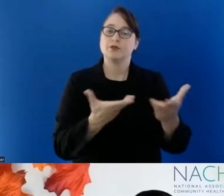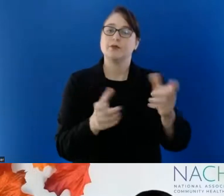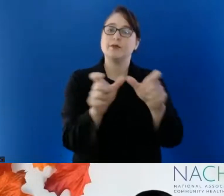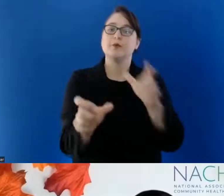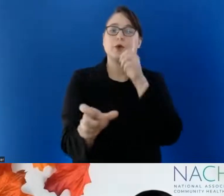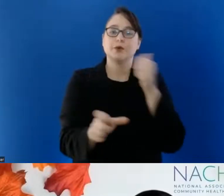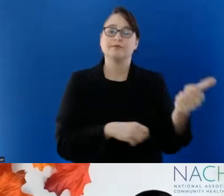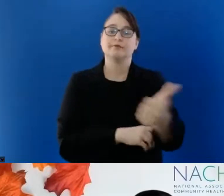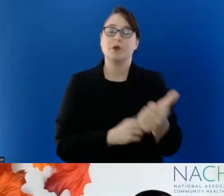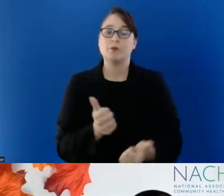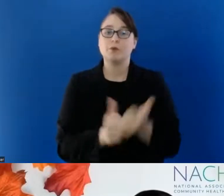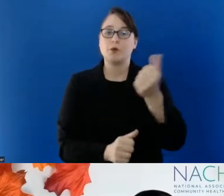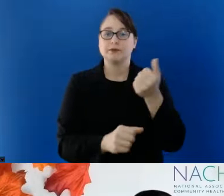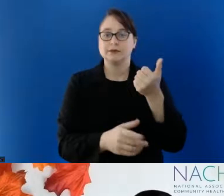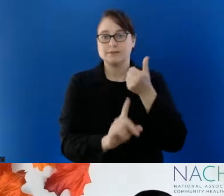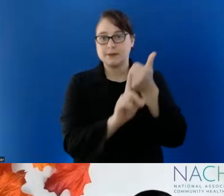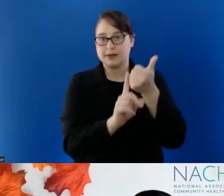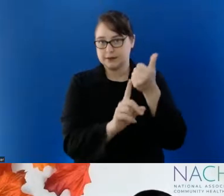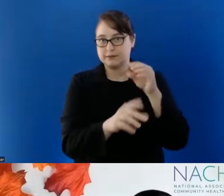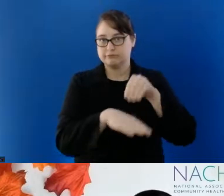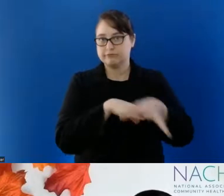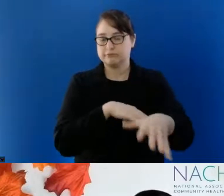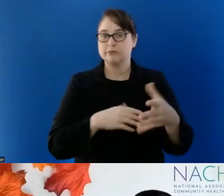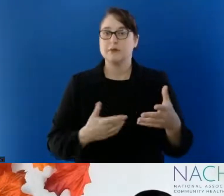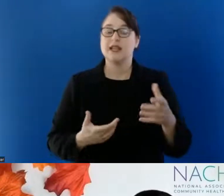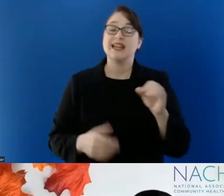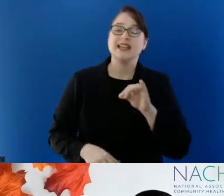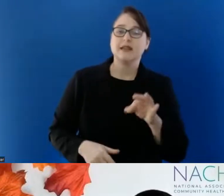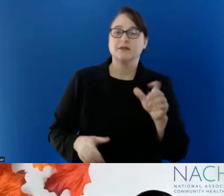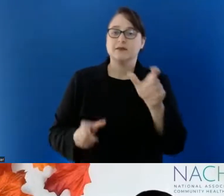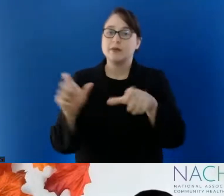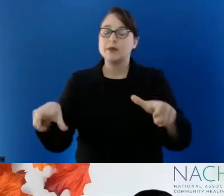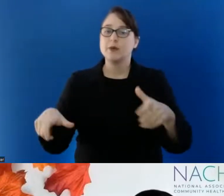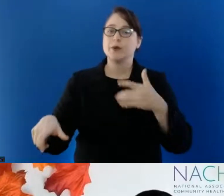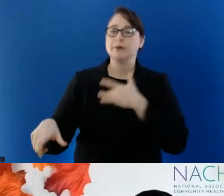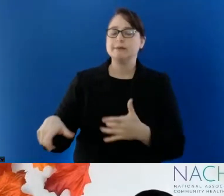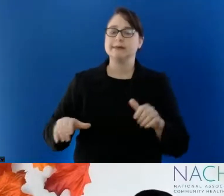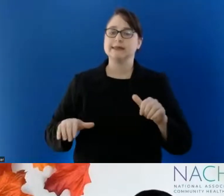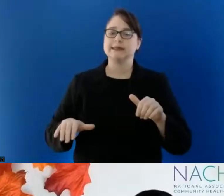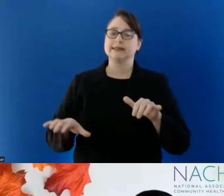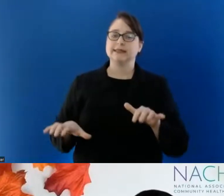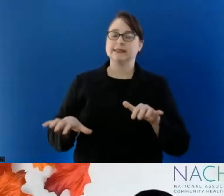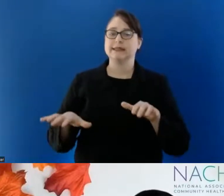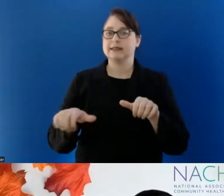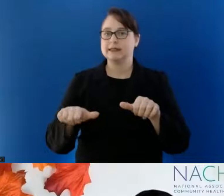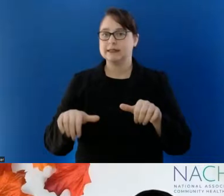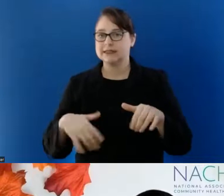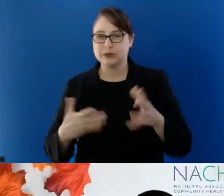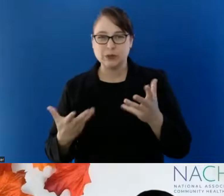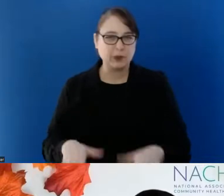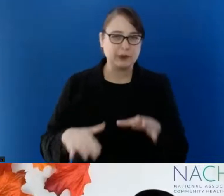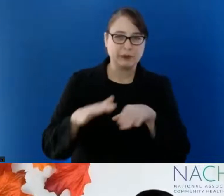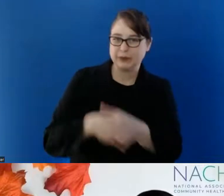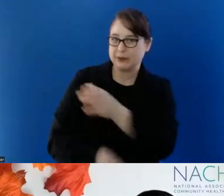those individuals, if they are hesitant for these vaccinations or hesitant to go to a clinic or an organization they're not familiar with, they may be